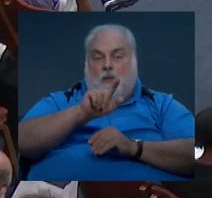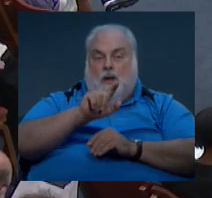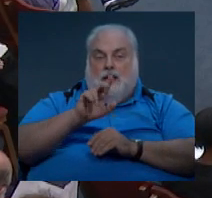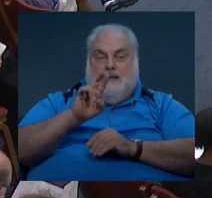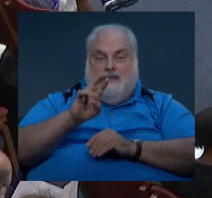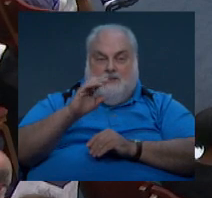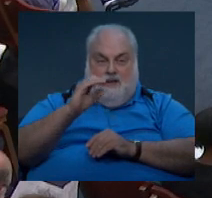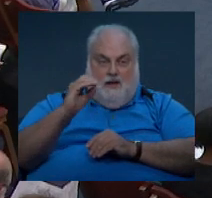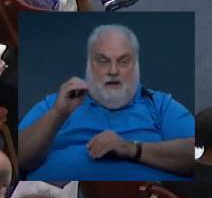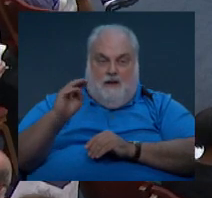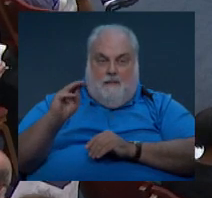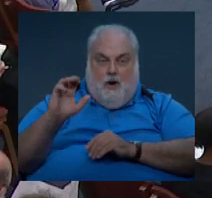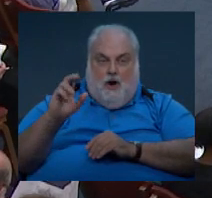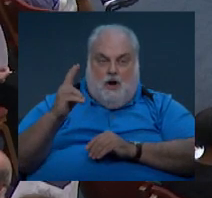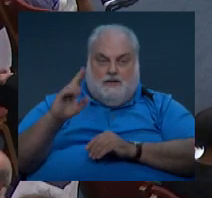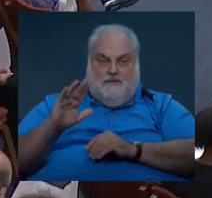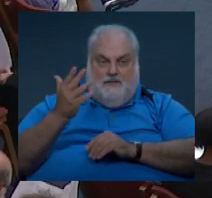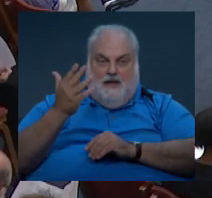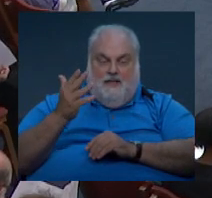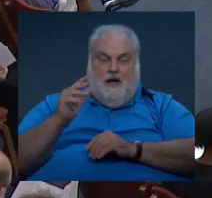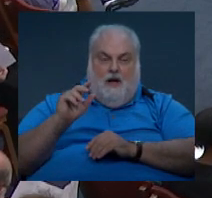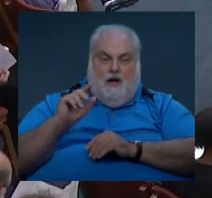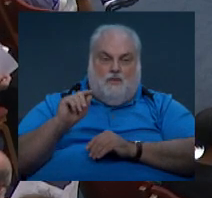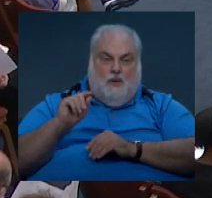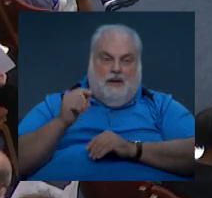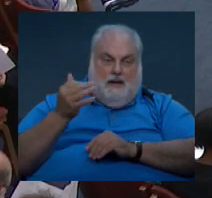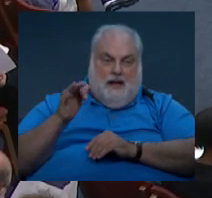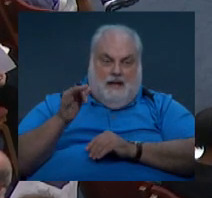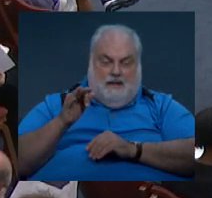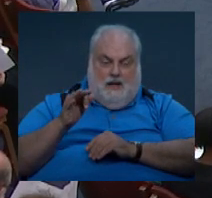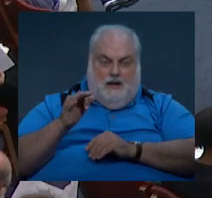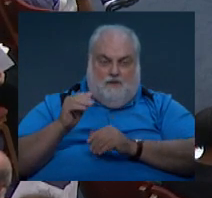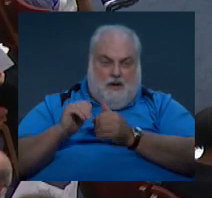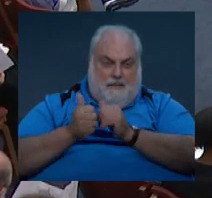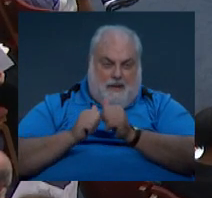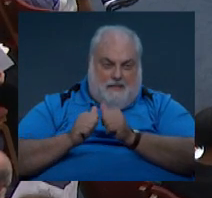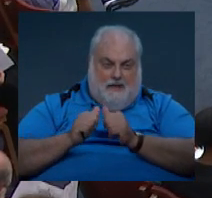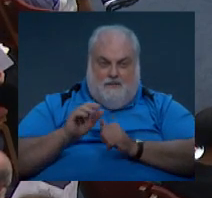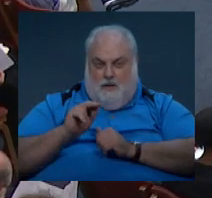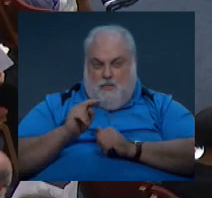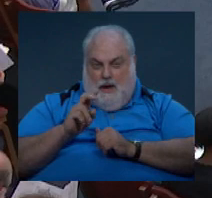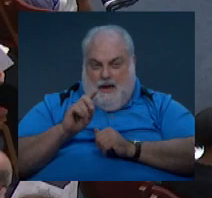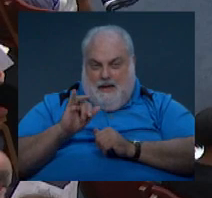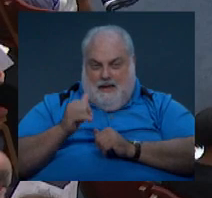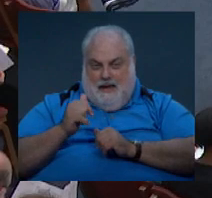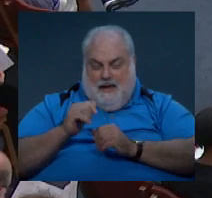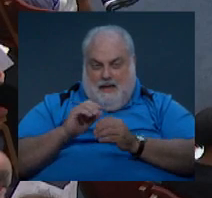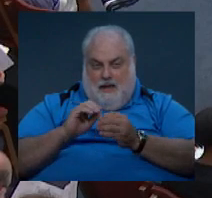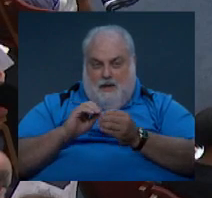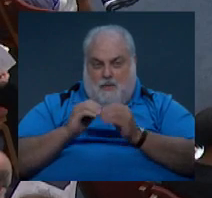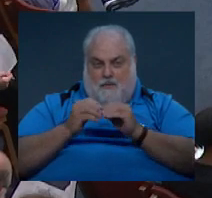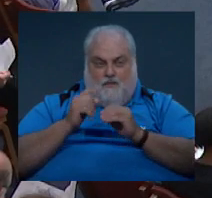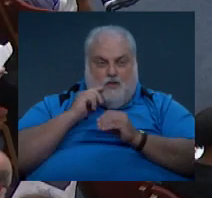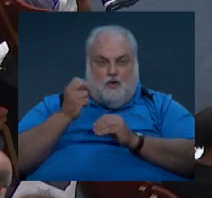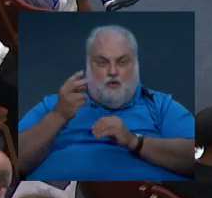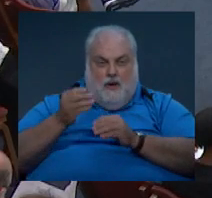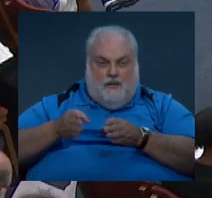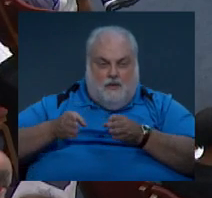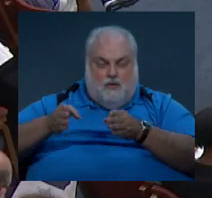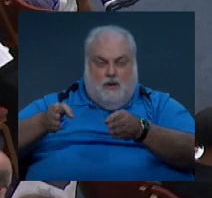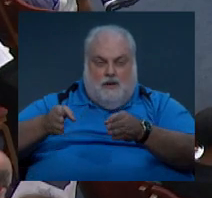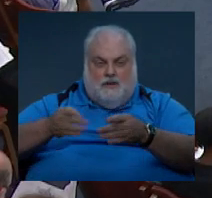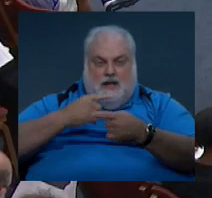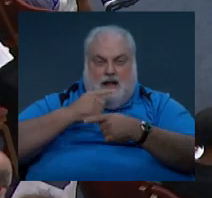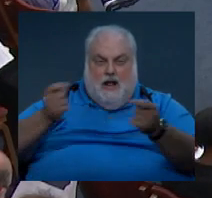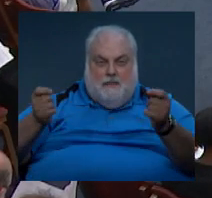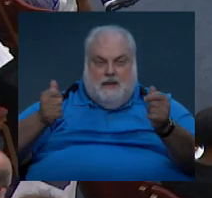March 5th, 2019, to direct that a competitive selection process begin for a branding program for the 12th Street corridor, to declare an emergency and for